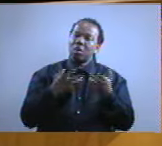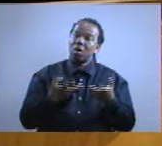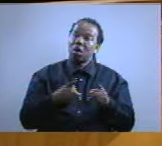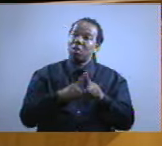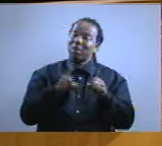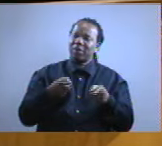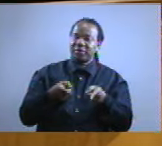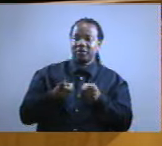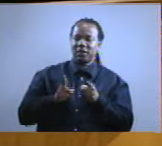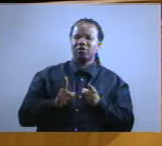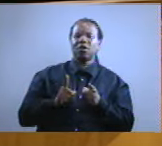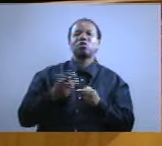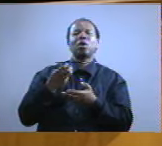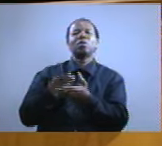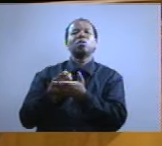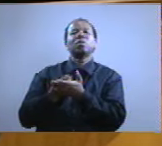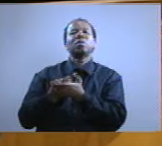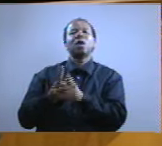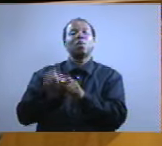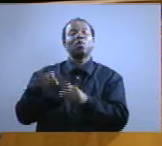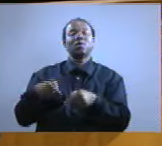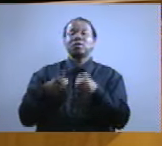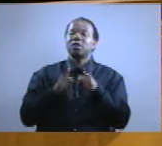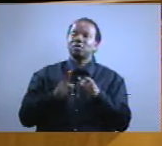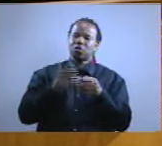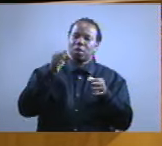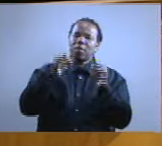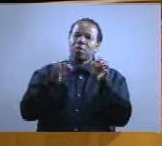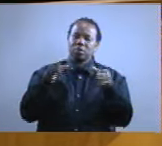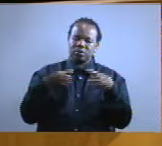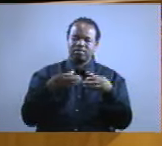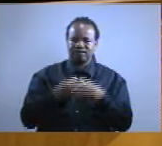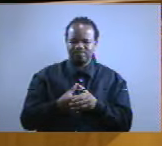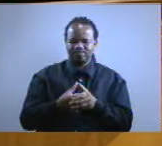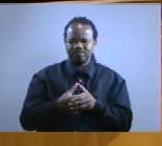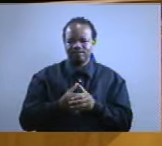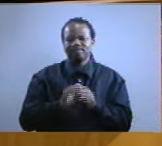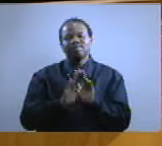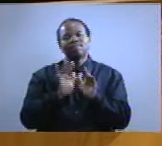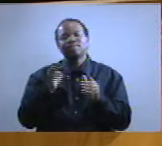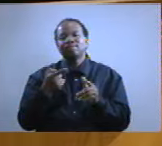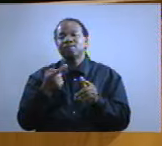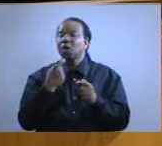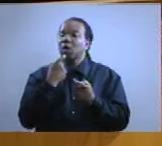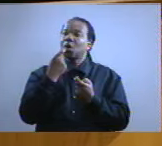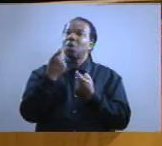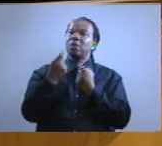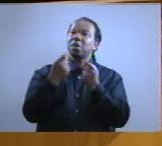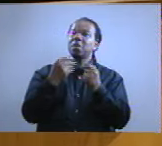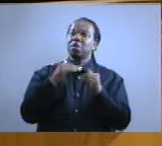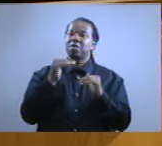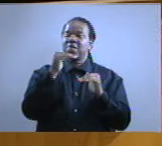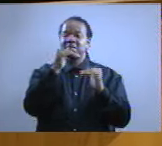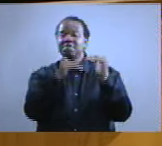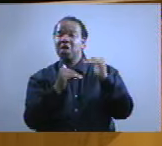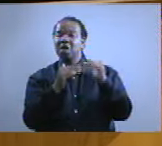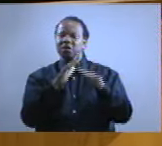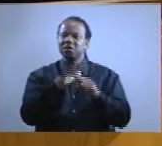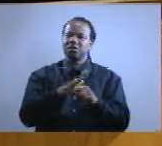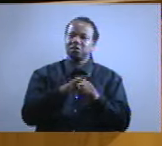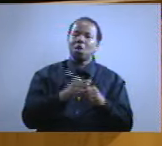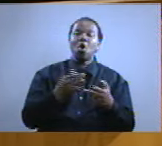economic and political stability. For instance, complaints of unfair discrimination on the basis of equal pay for